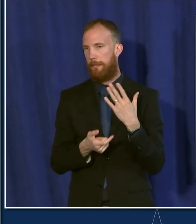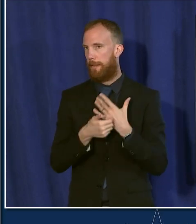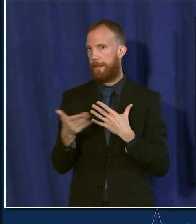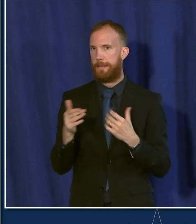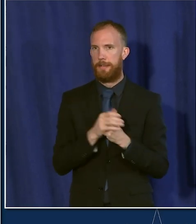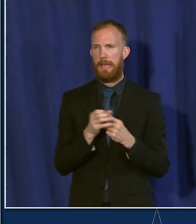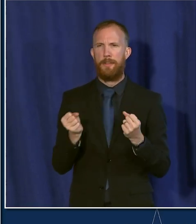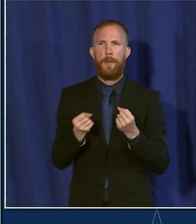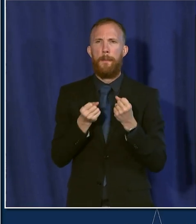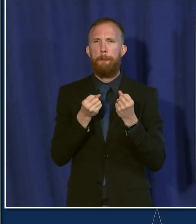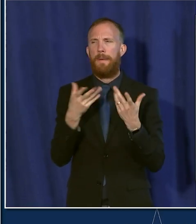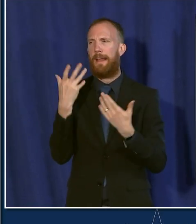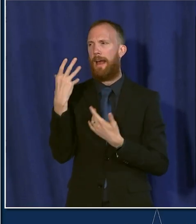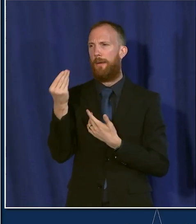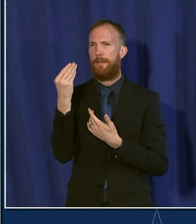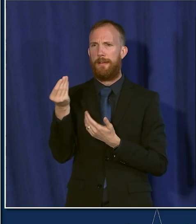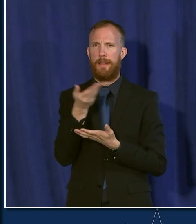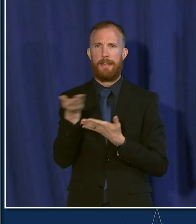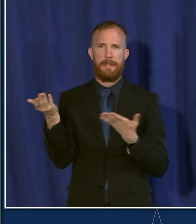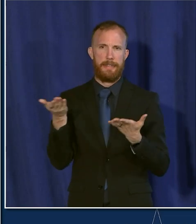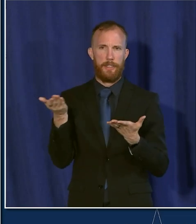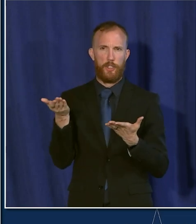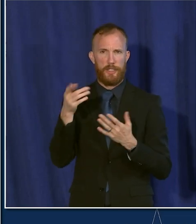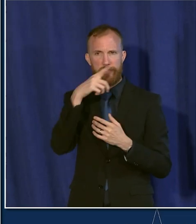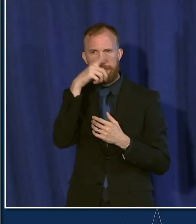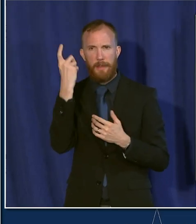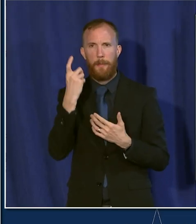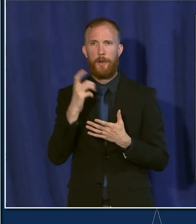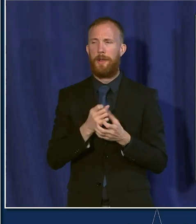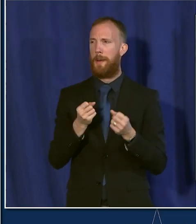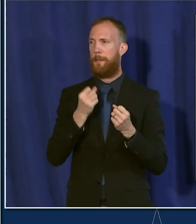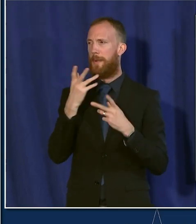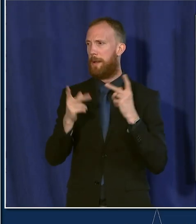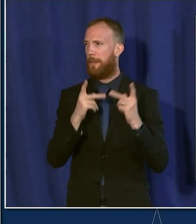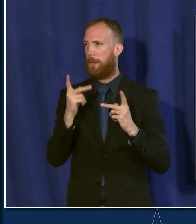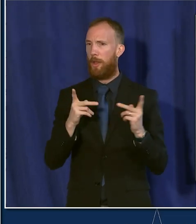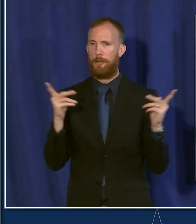out of doors in the summer, where Chicagoans are gathering.